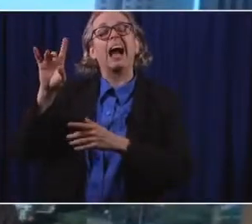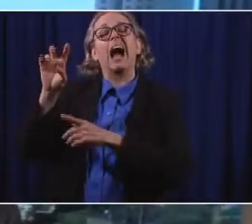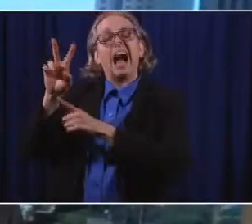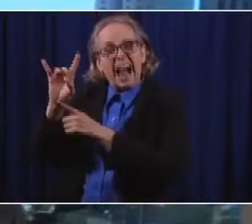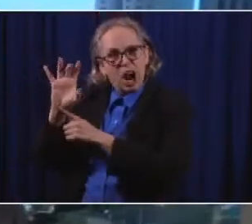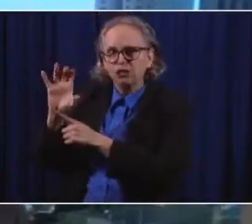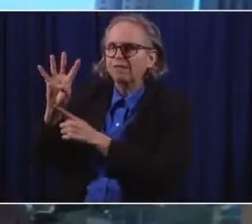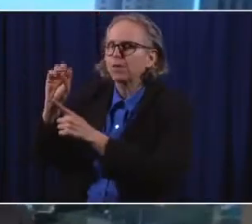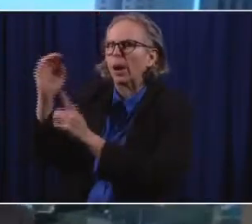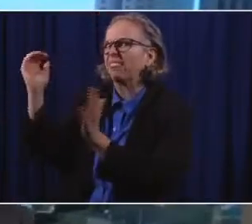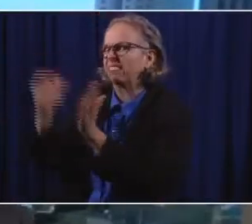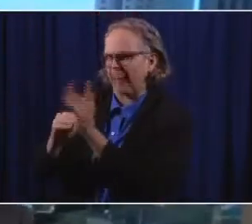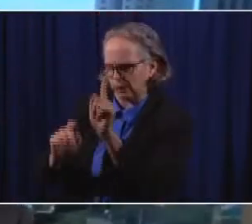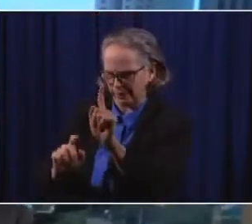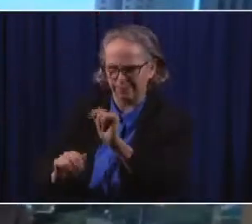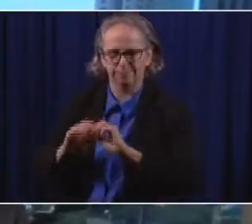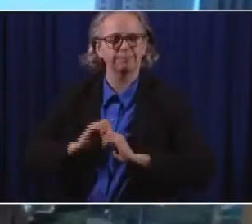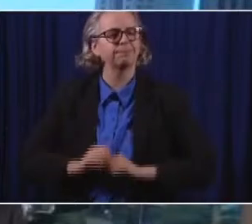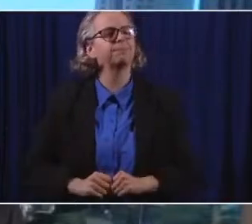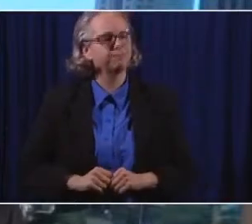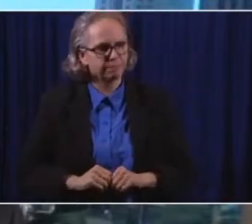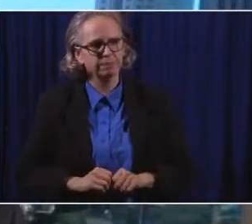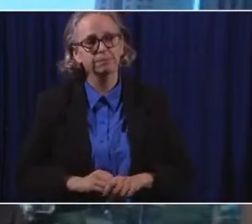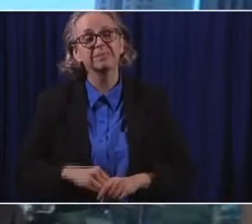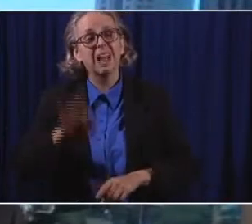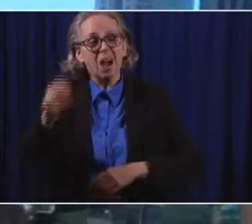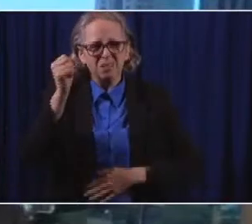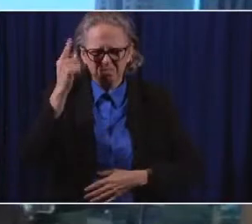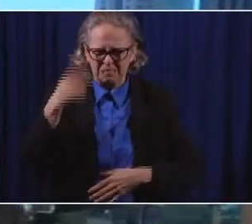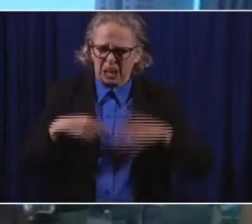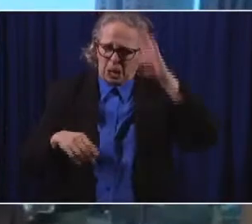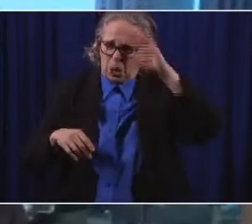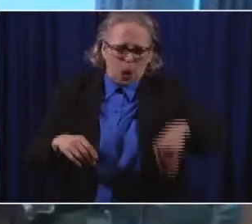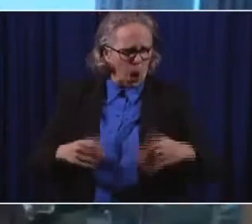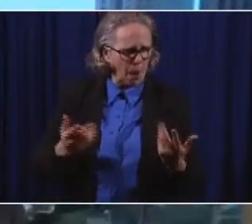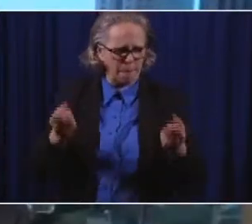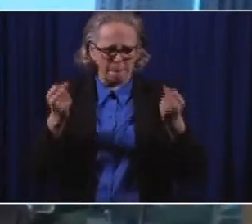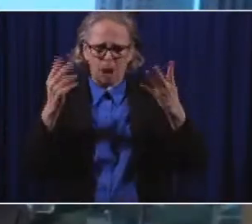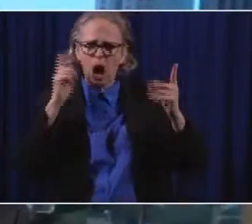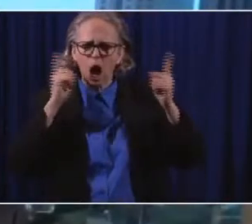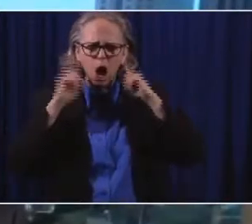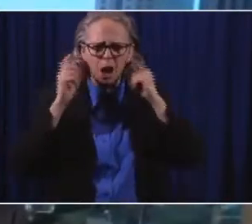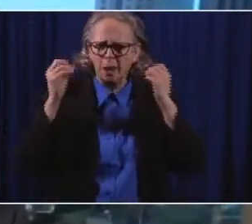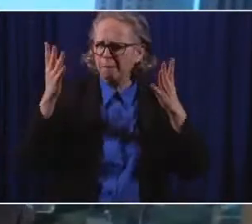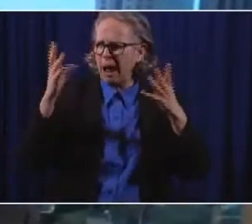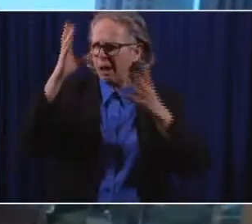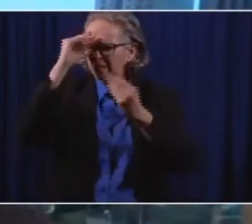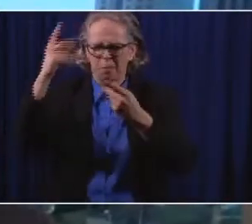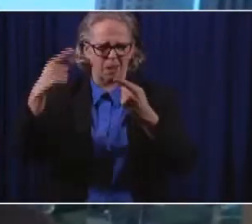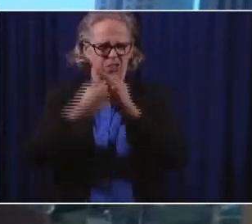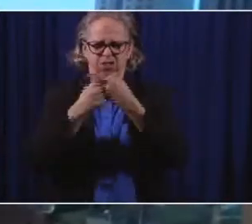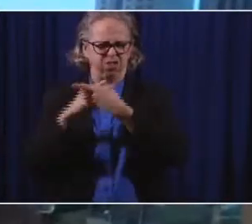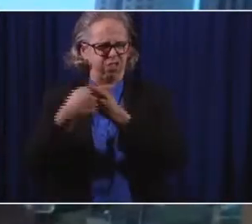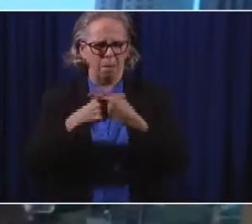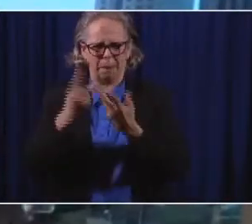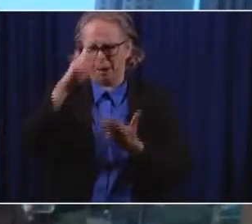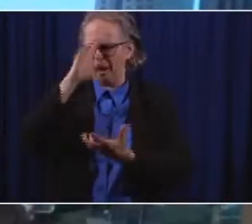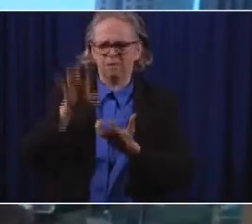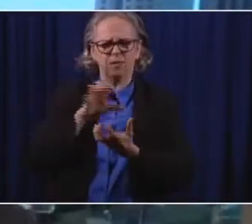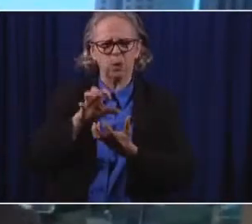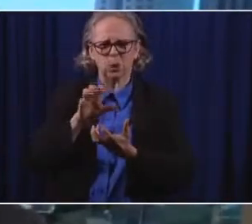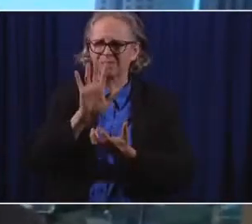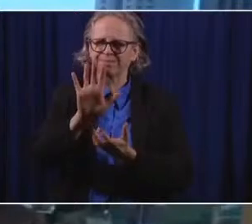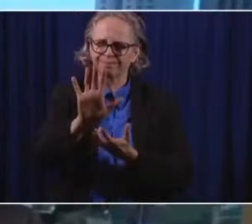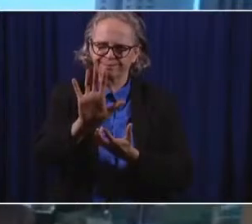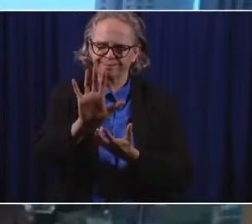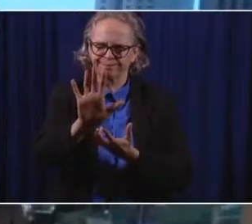there. Now, Ohioans won't be fooled. Ohioans know that the trustworthy source for elections information is your County Board of Elections website or the